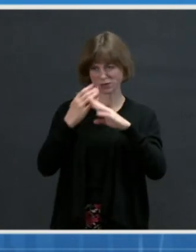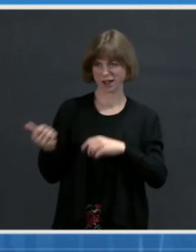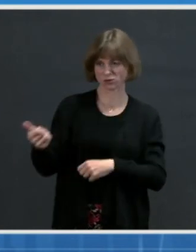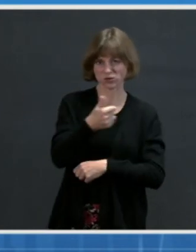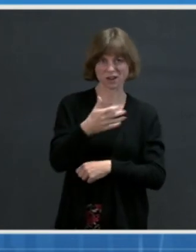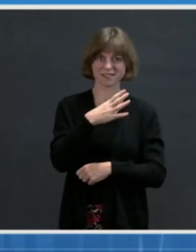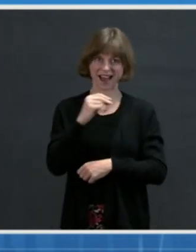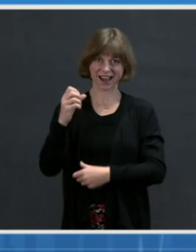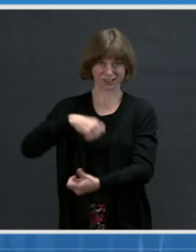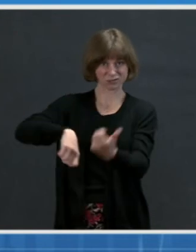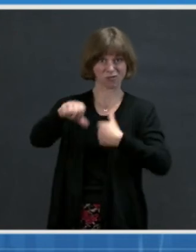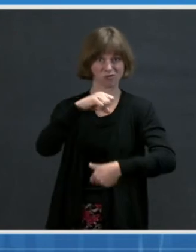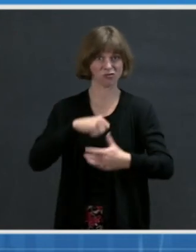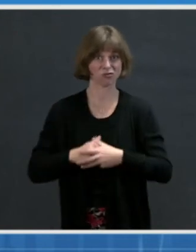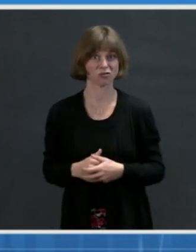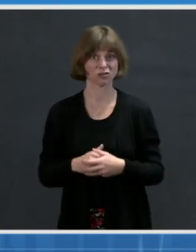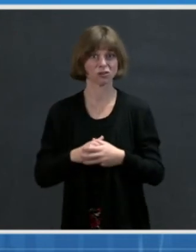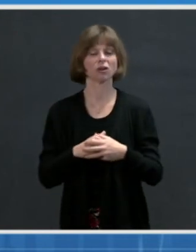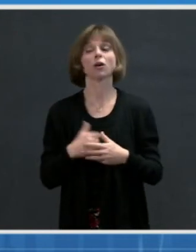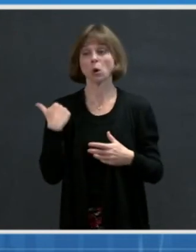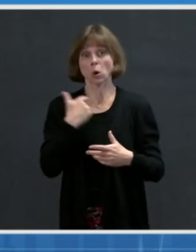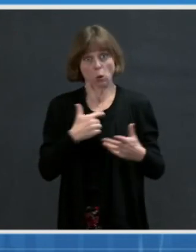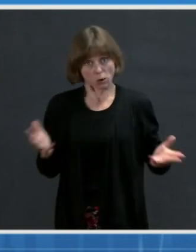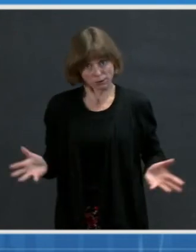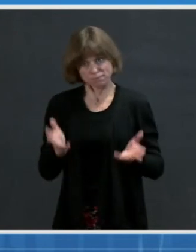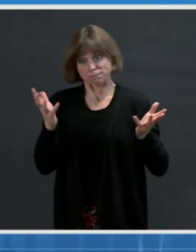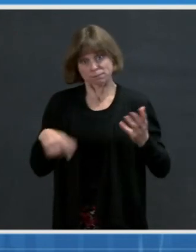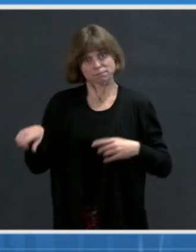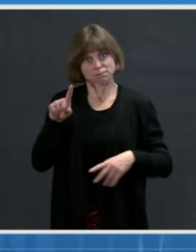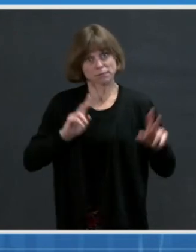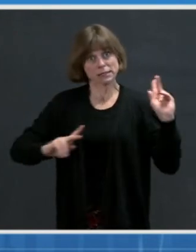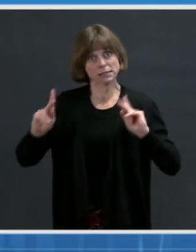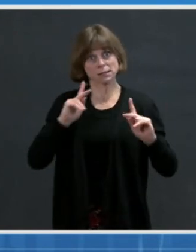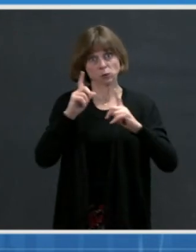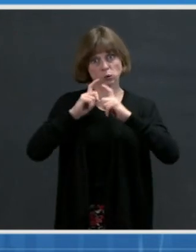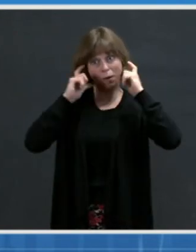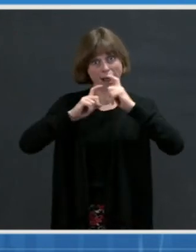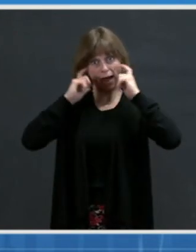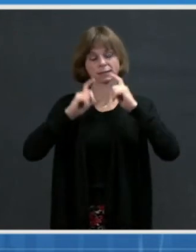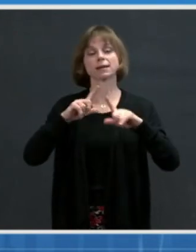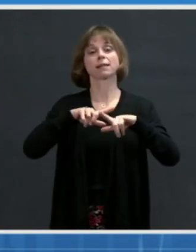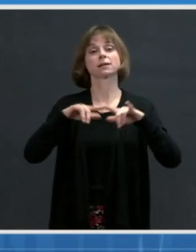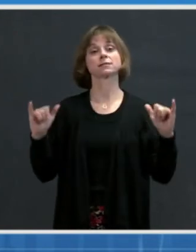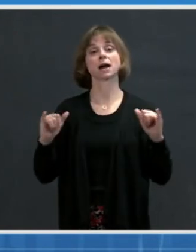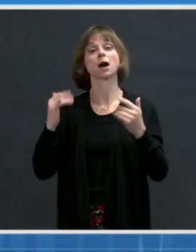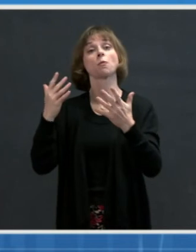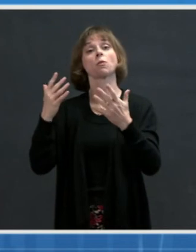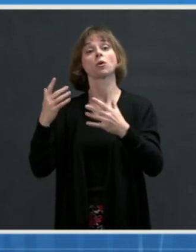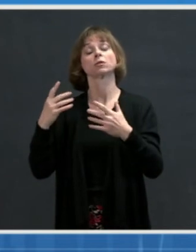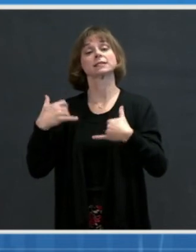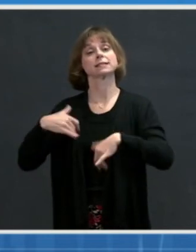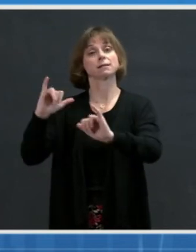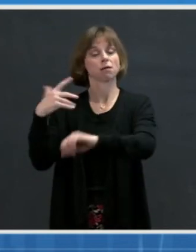As we encourage people to continue to mask up, we're focused on vaccinating people quickly and